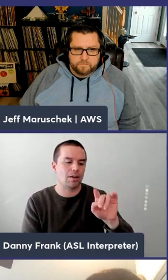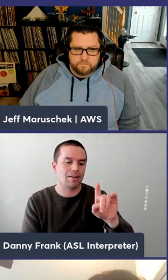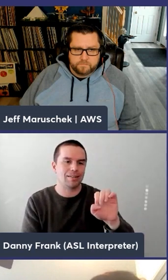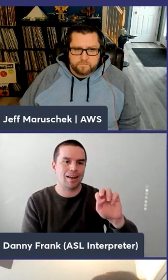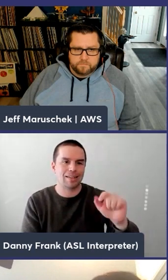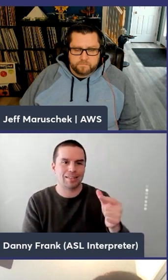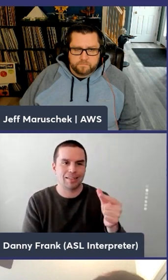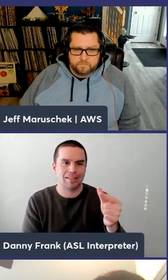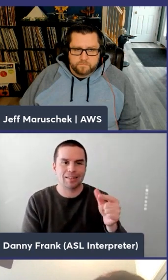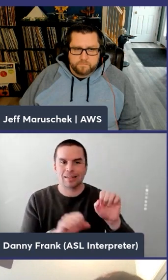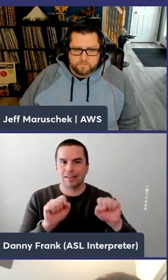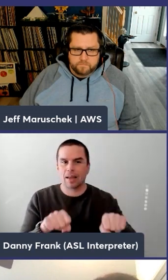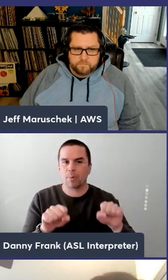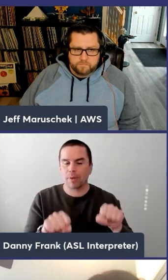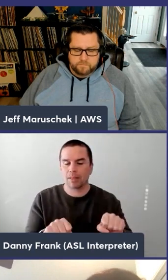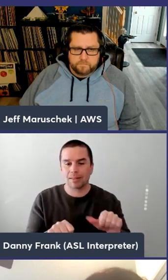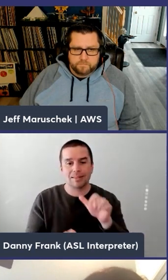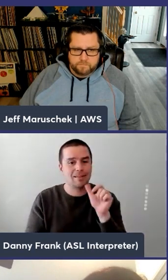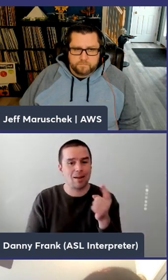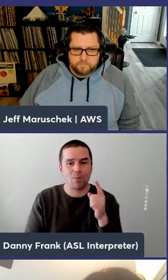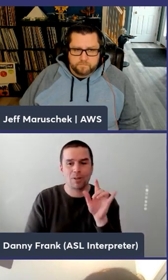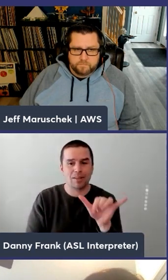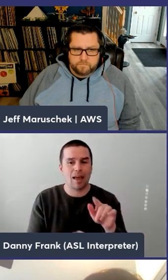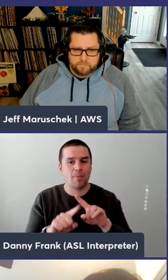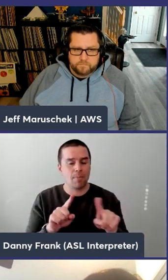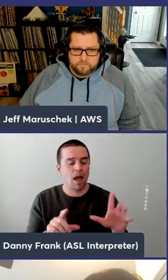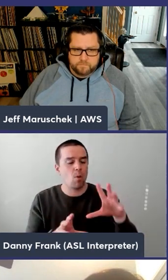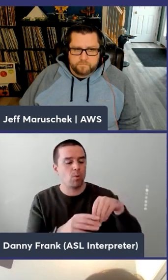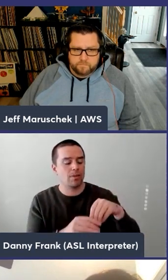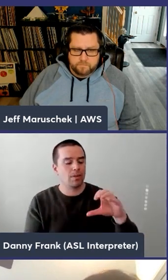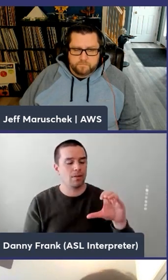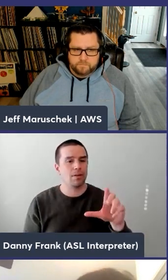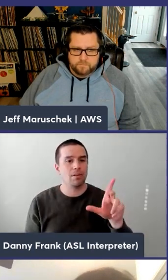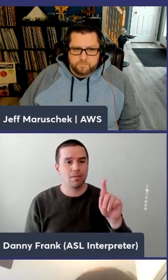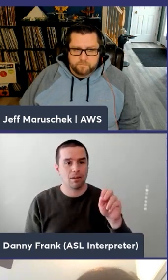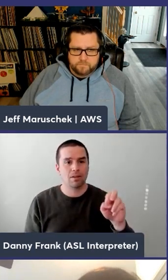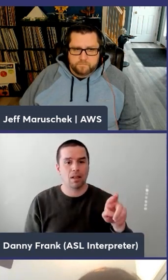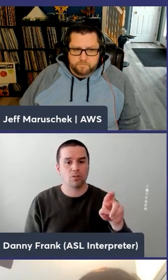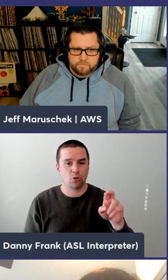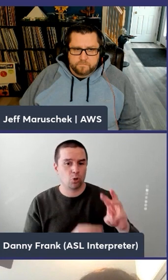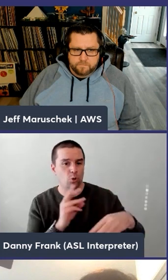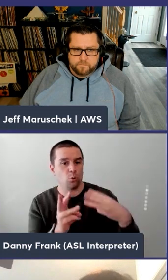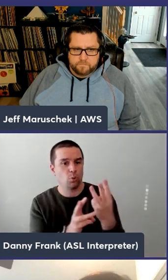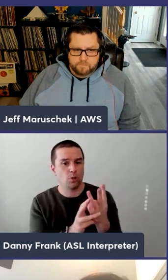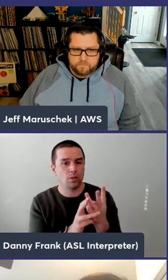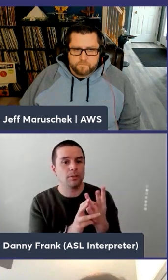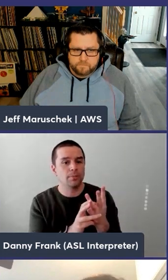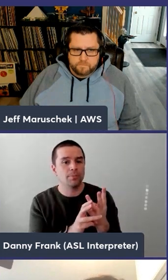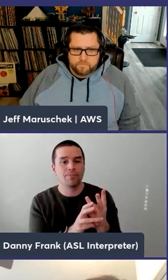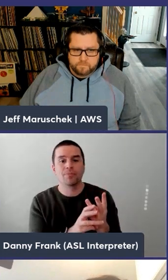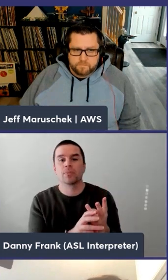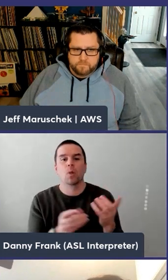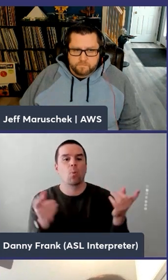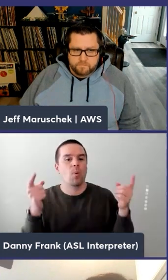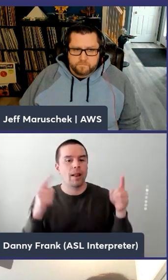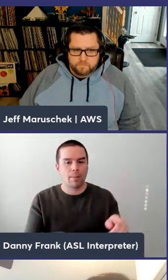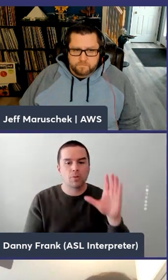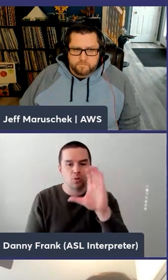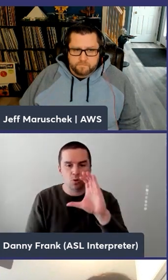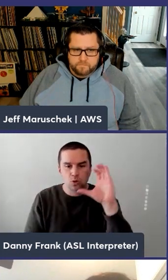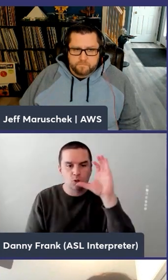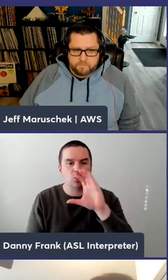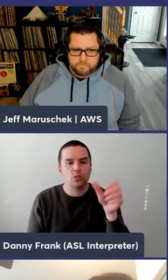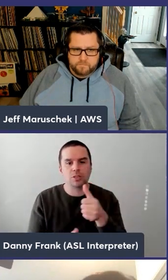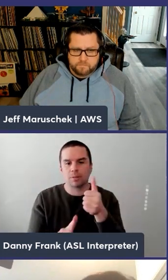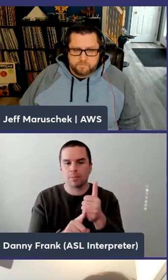capabilities. Not only that, if in a cluster world, what happens is even your search gets impacted because now most of the resources are trying